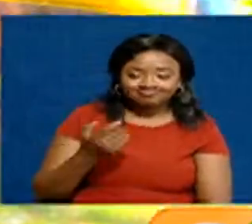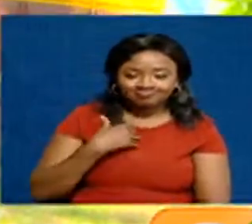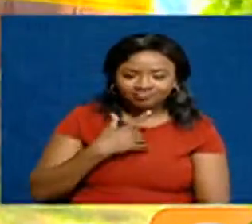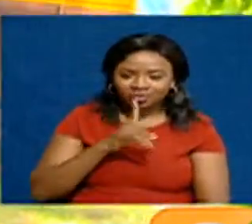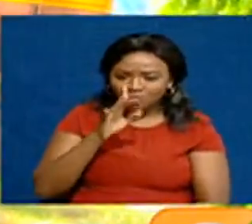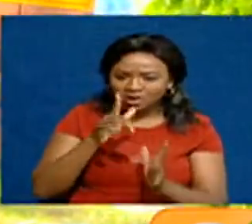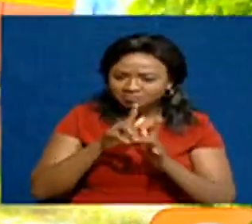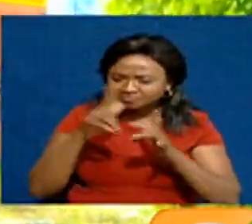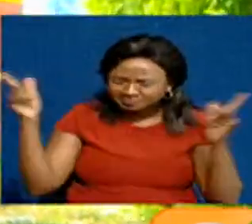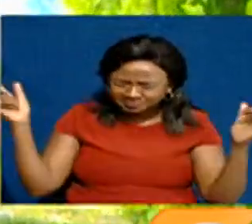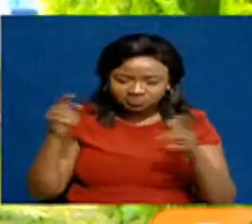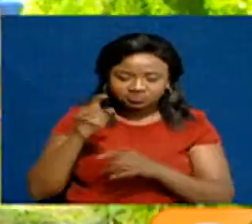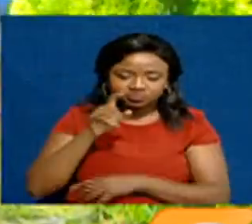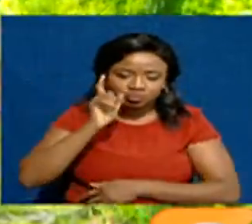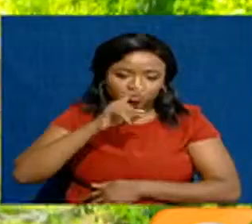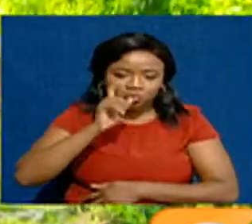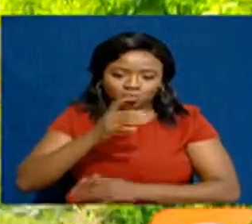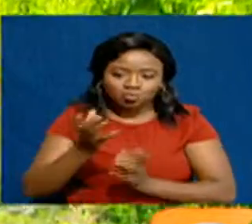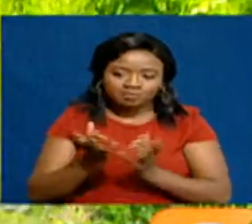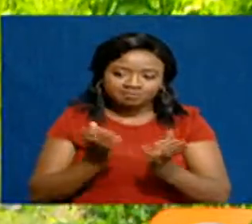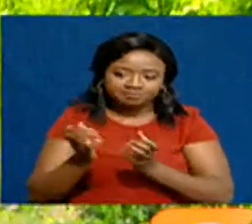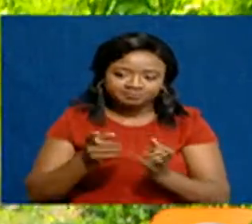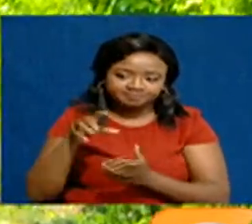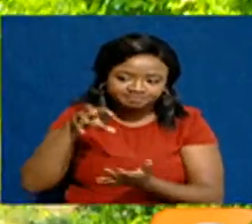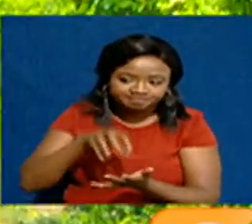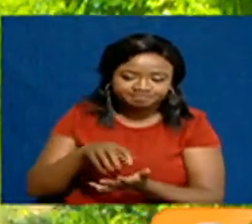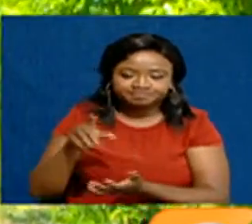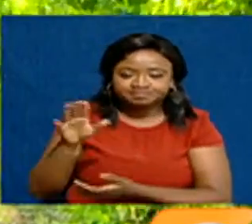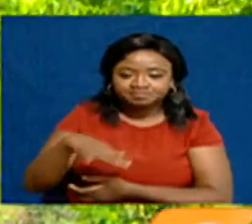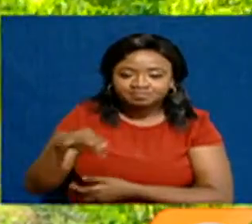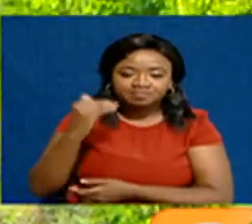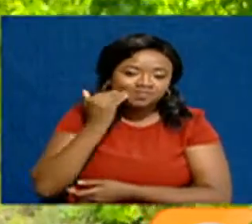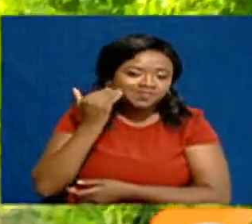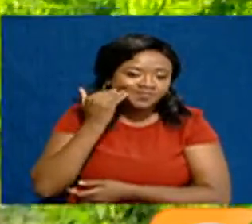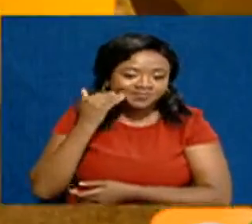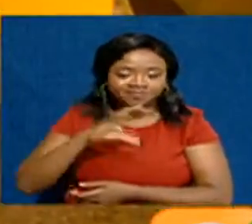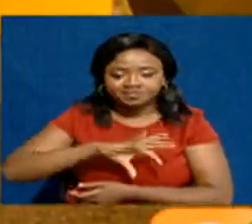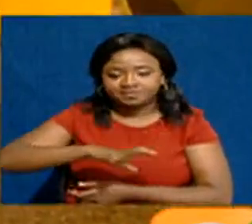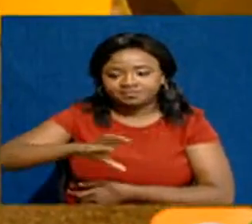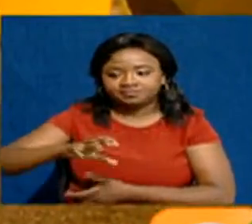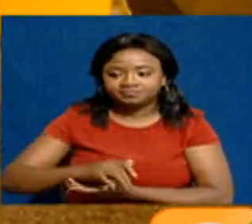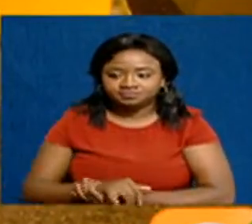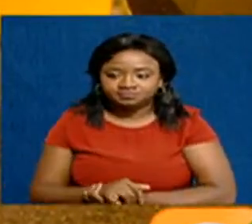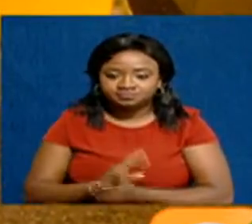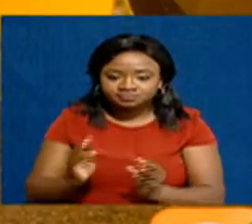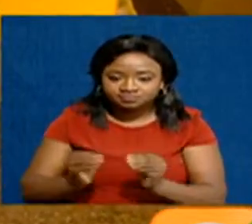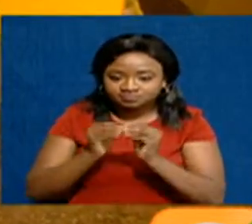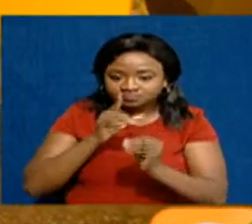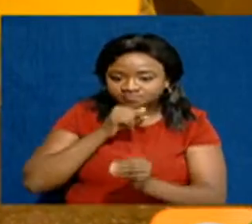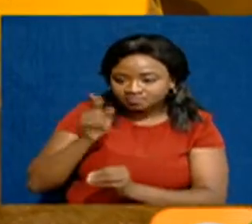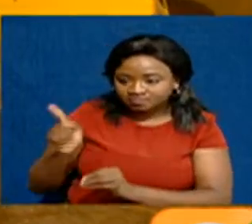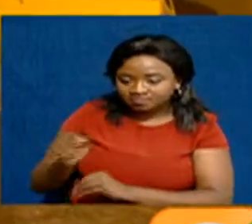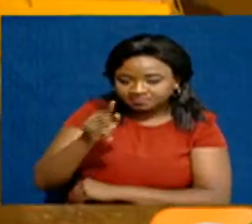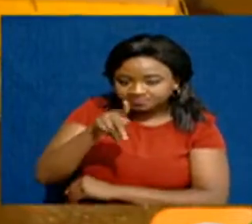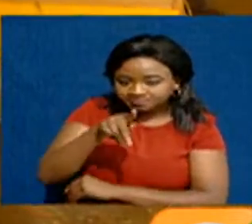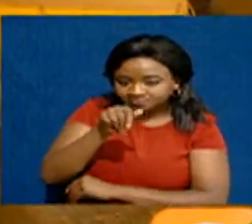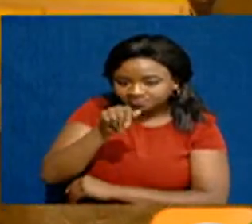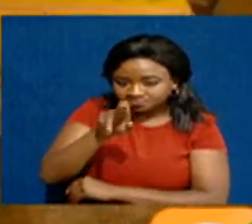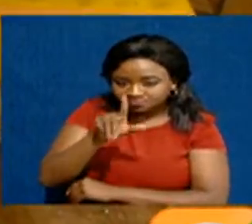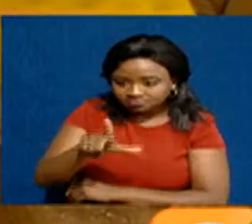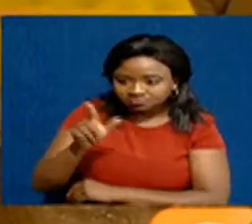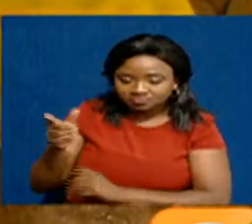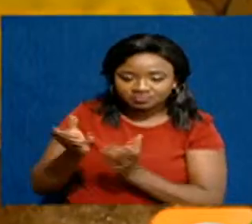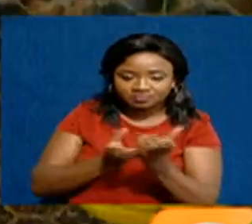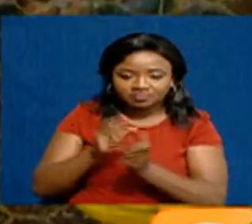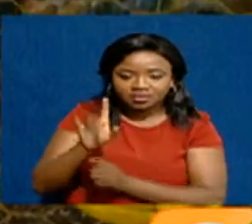farms located in Mutumbu village in Gem, Siaya County. We meet Paul Okech, one of the poultry